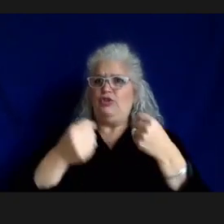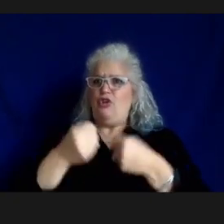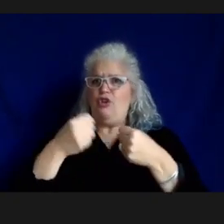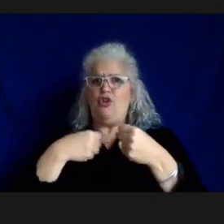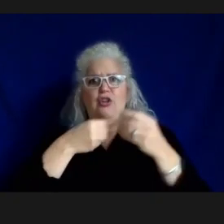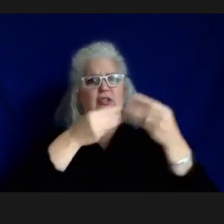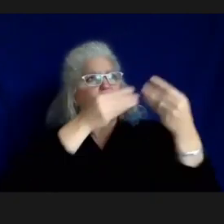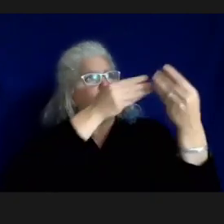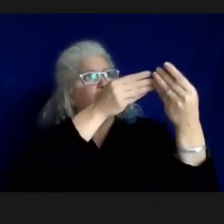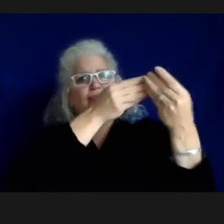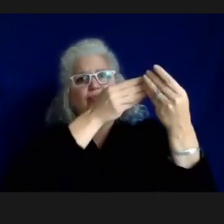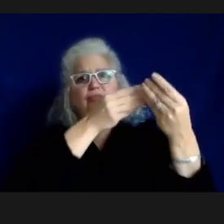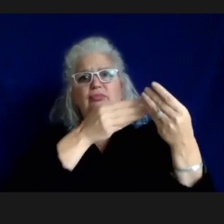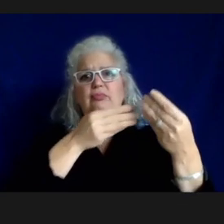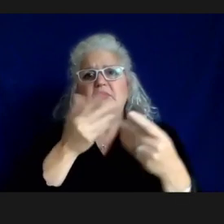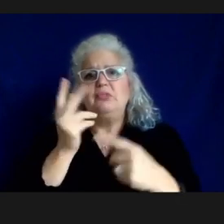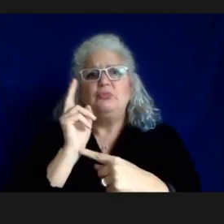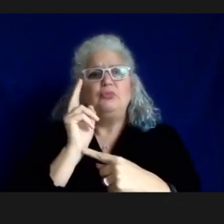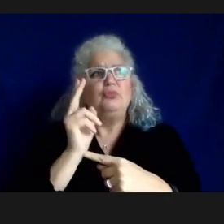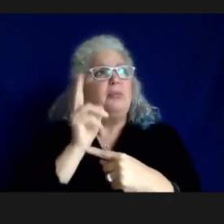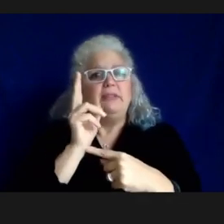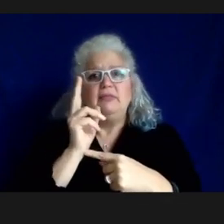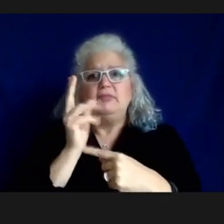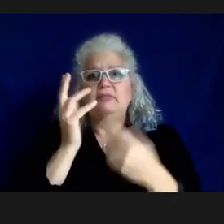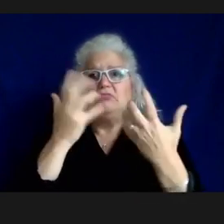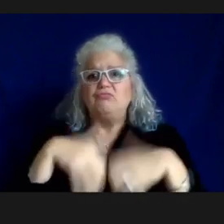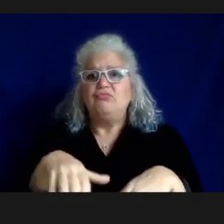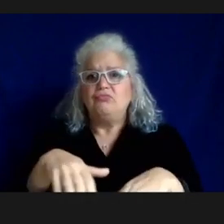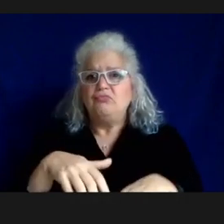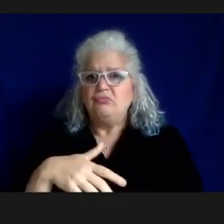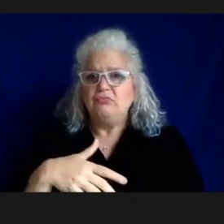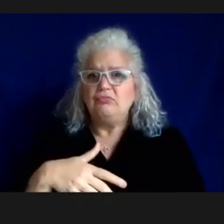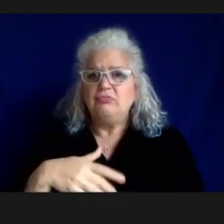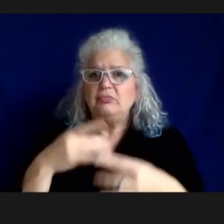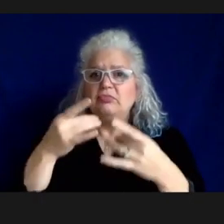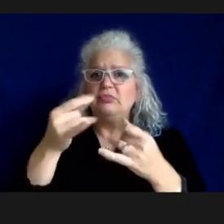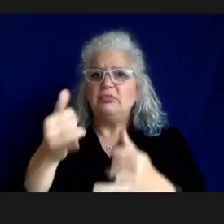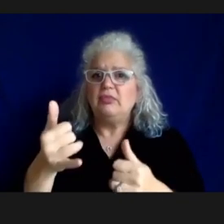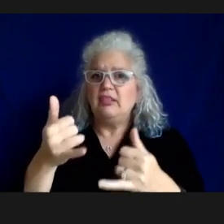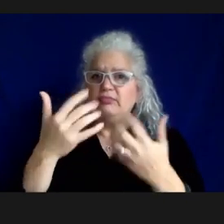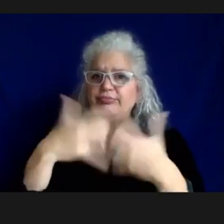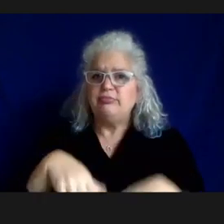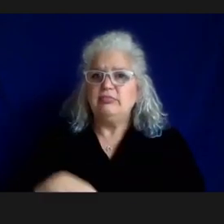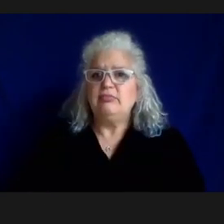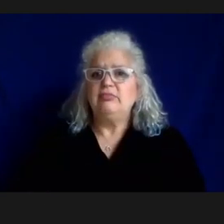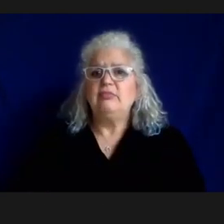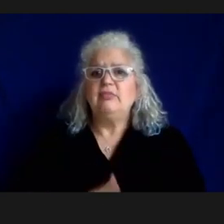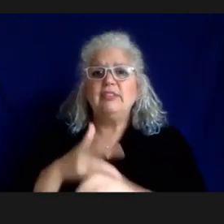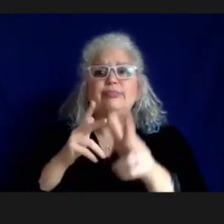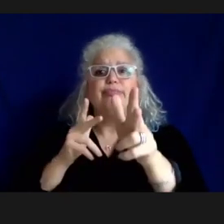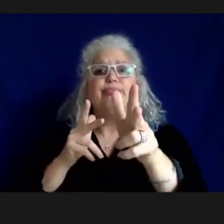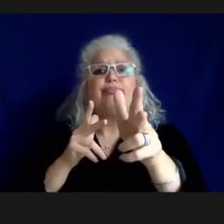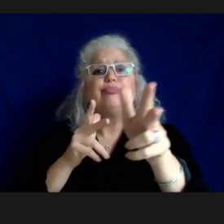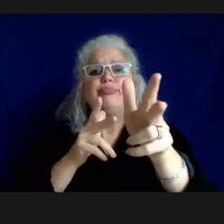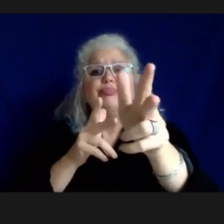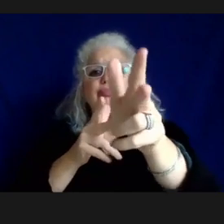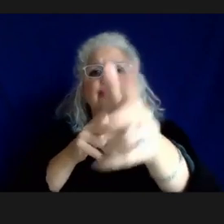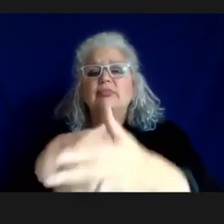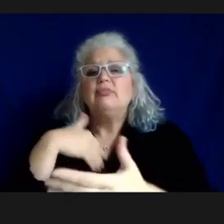to go along, 2 to 5 minutes. It was pretty smooth. And then once you got up through the parking lot in front of the